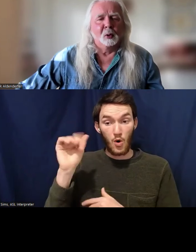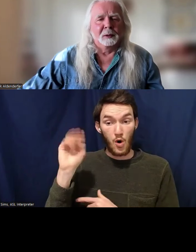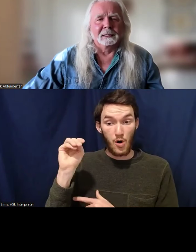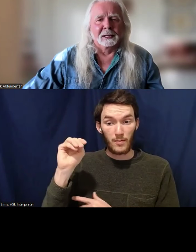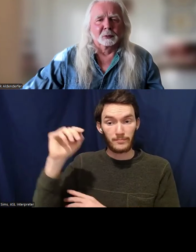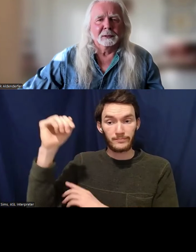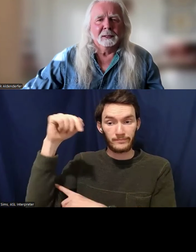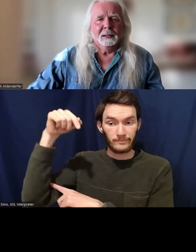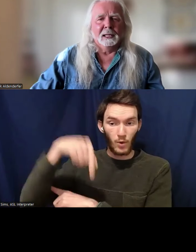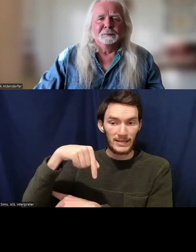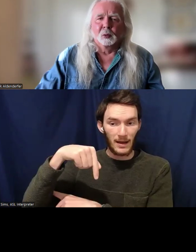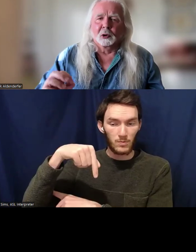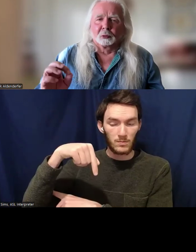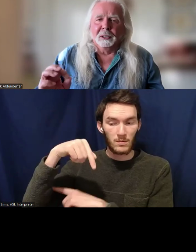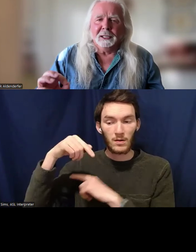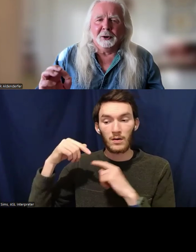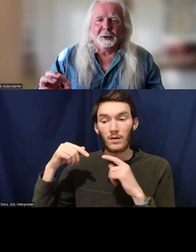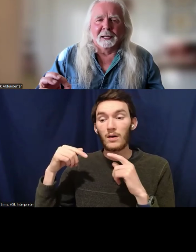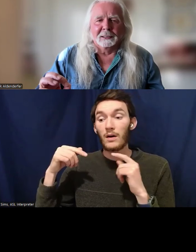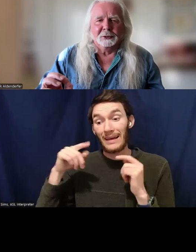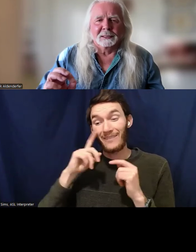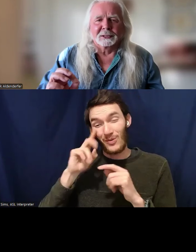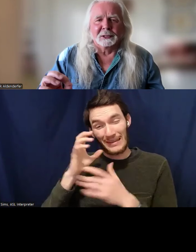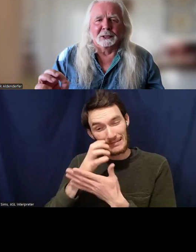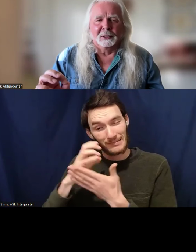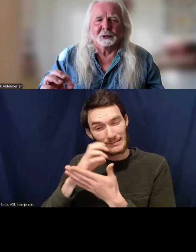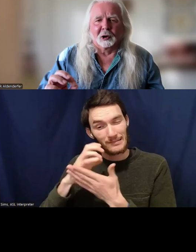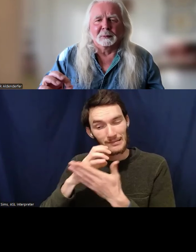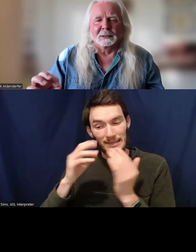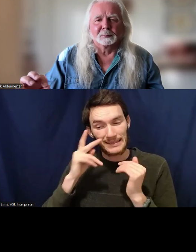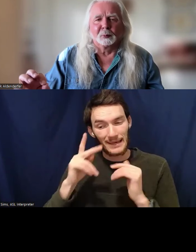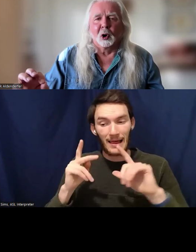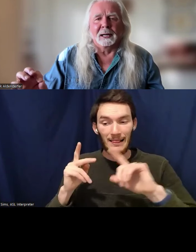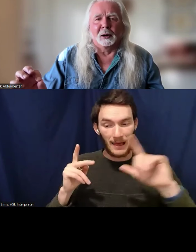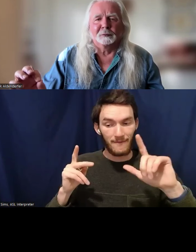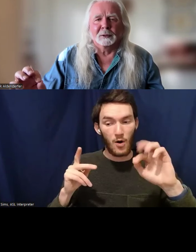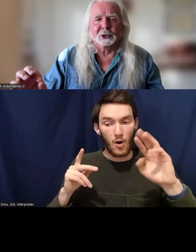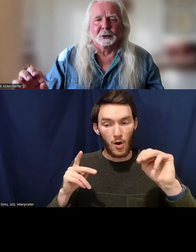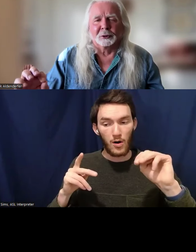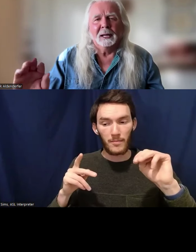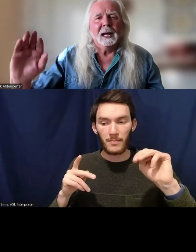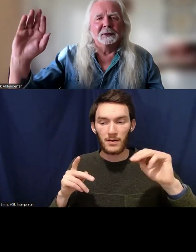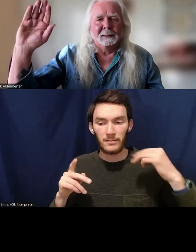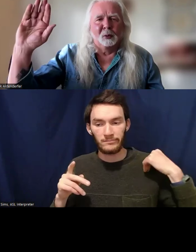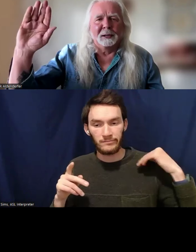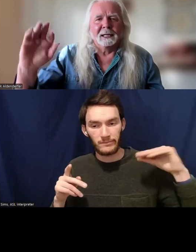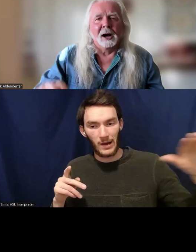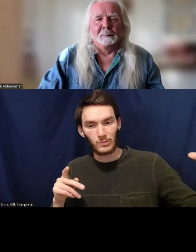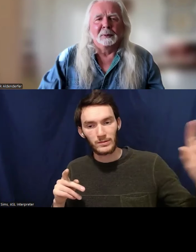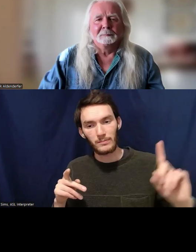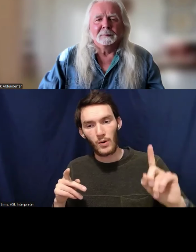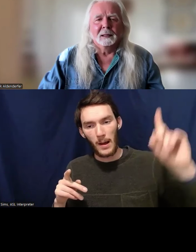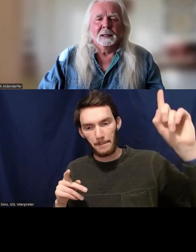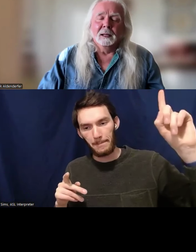elbow, pointing downward. And if you work really hard at it, you can see that the left arm is going out from the shoulder and then pointing